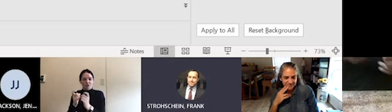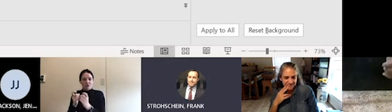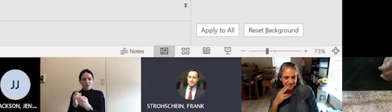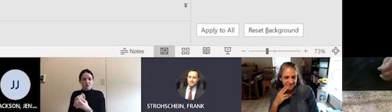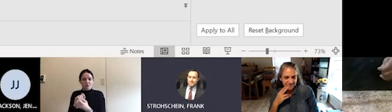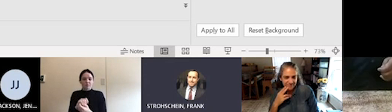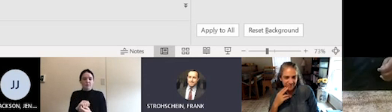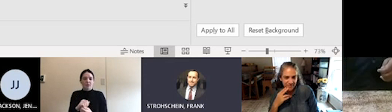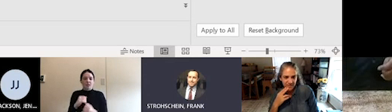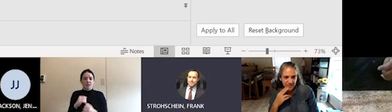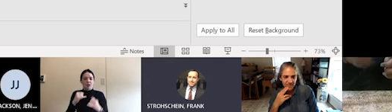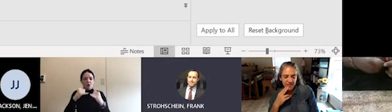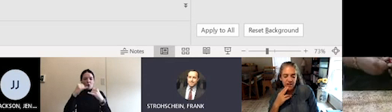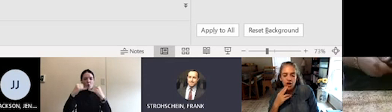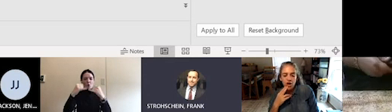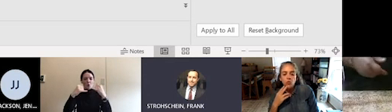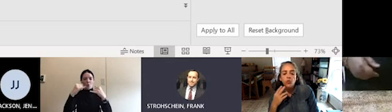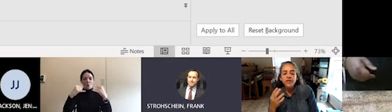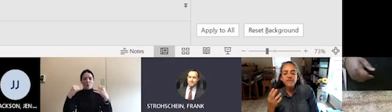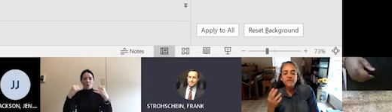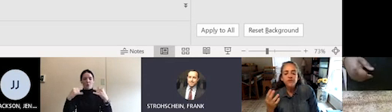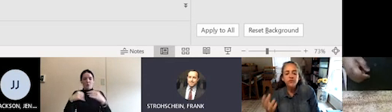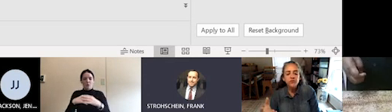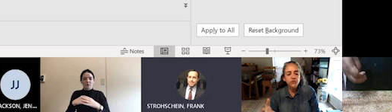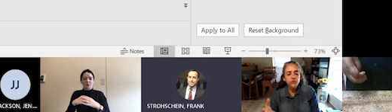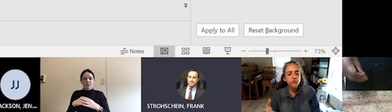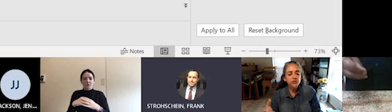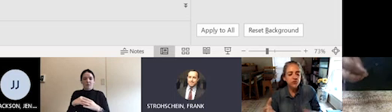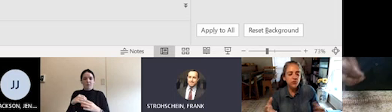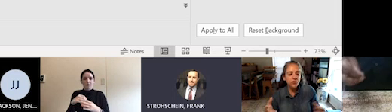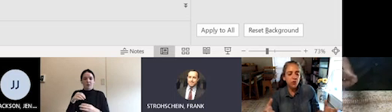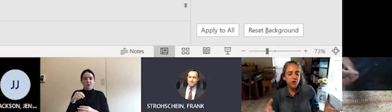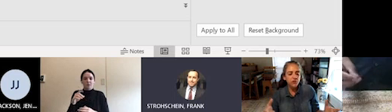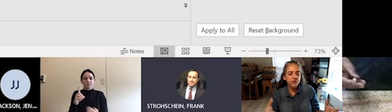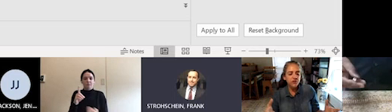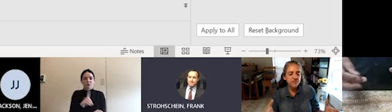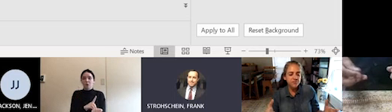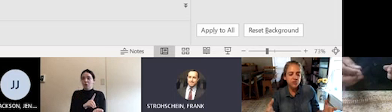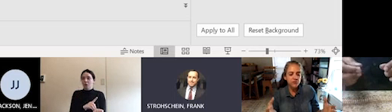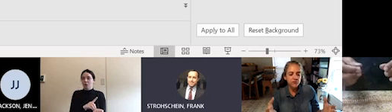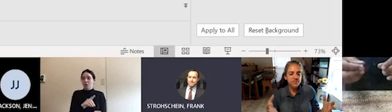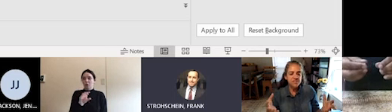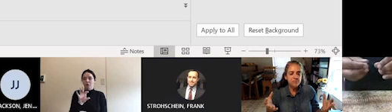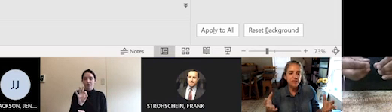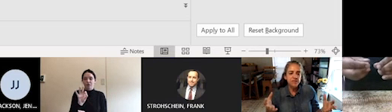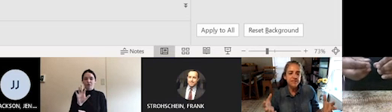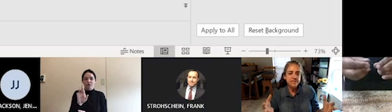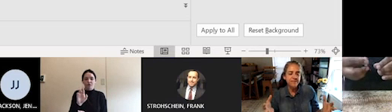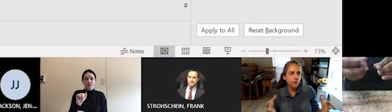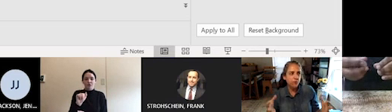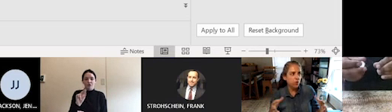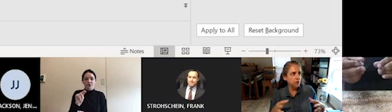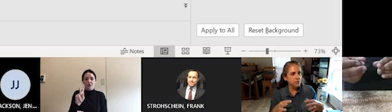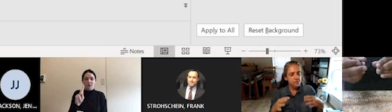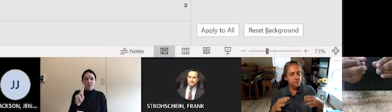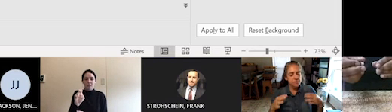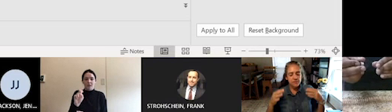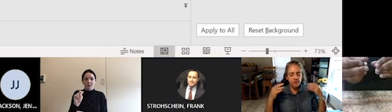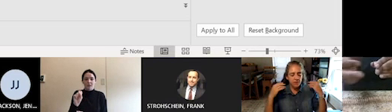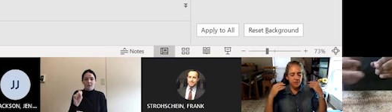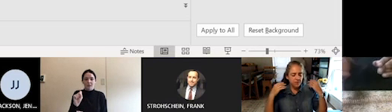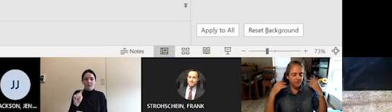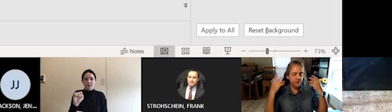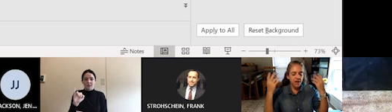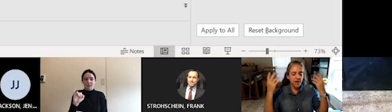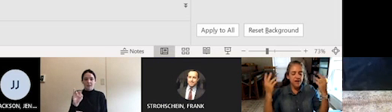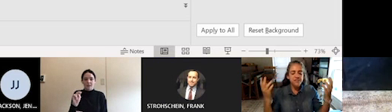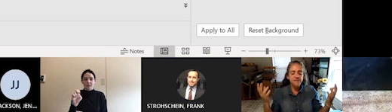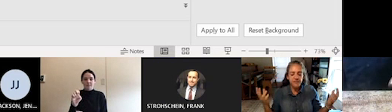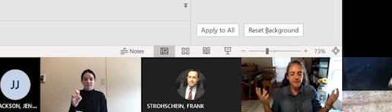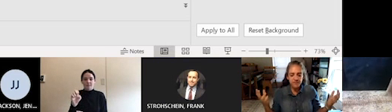Dr. Frankenstein creates. What if you used the coils as some sort of symbolism for